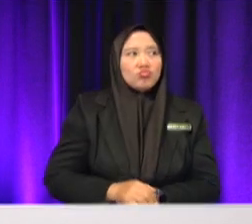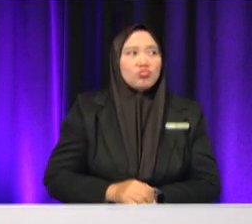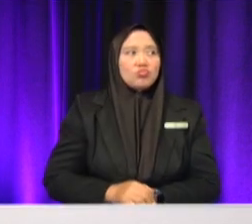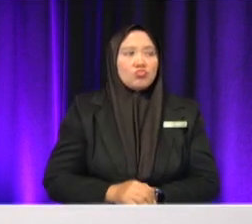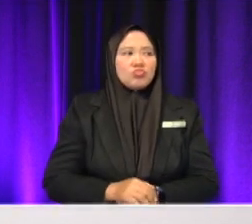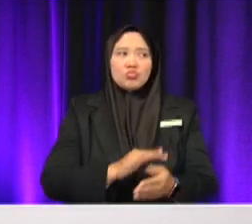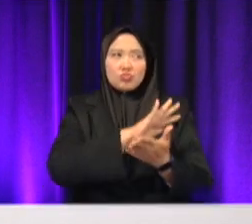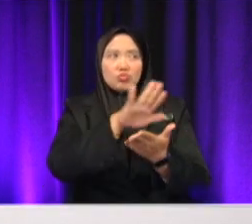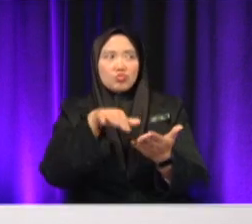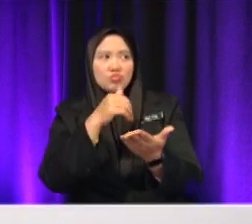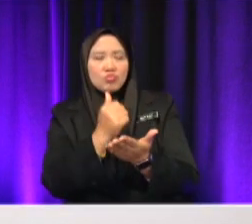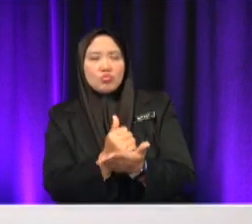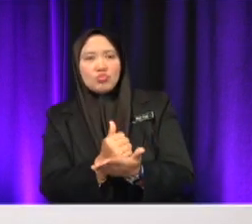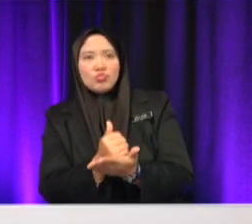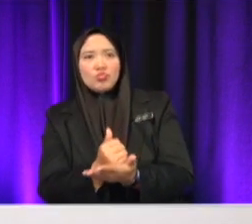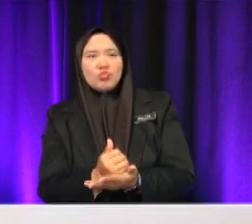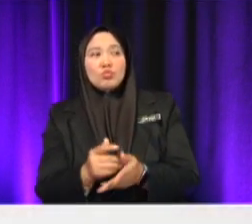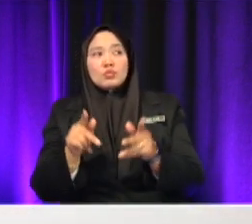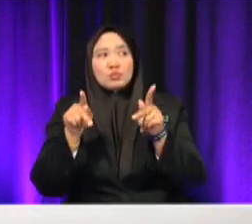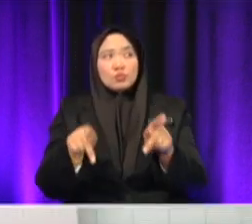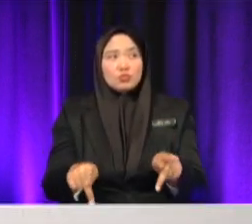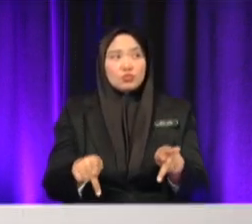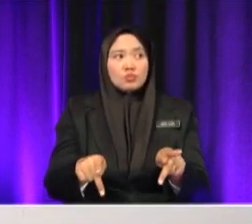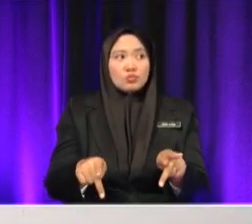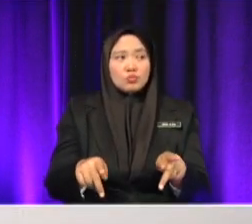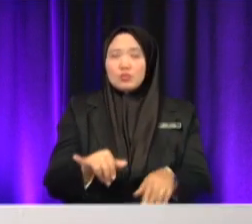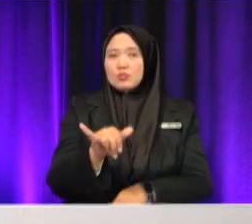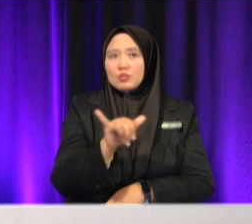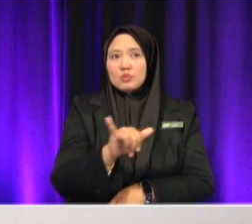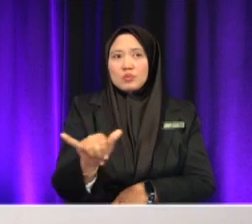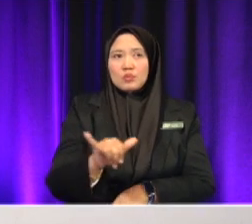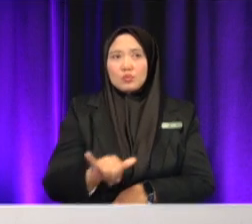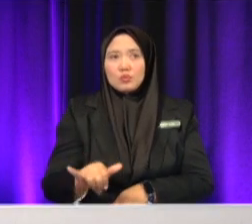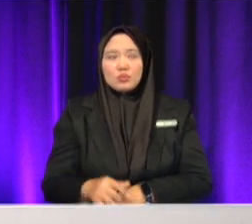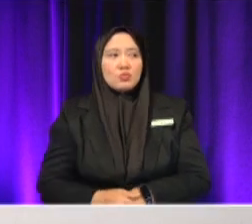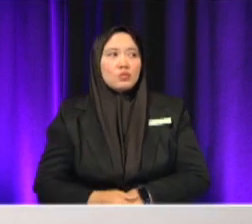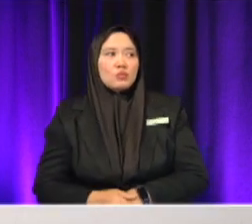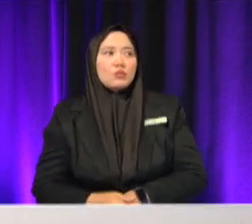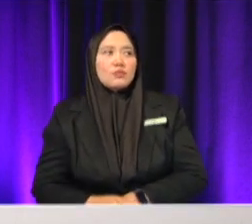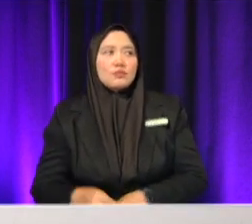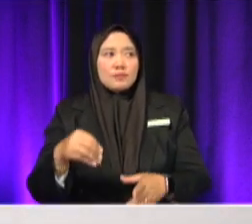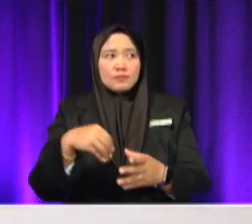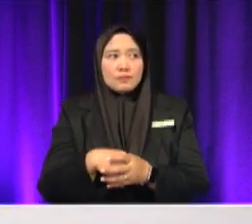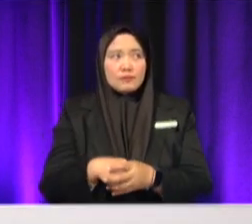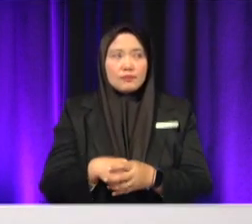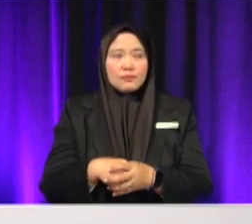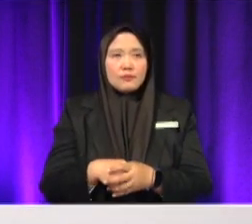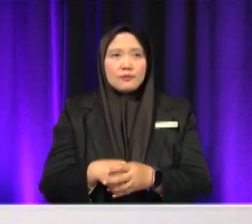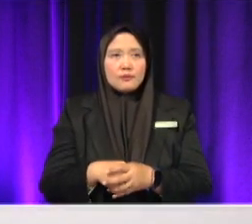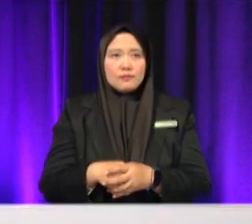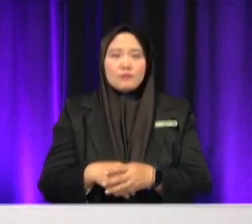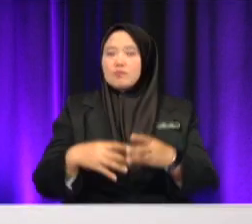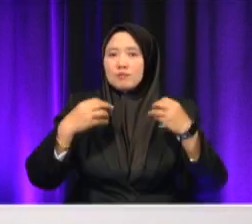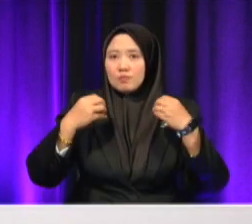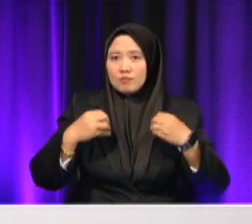charity, such as the sentence of the article, which is, have you ever considered using it to improve the life